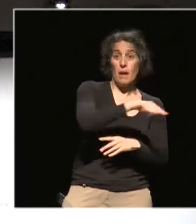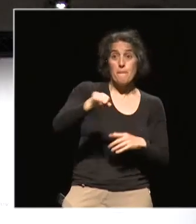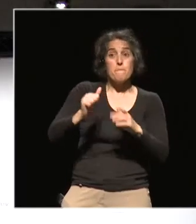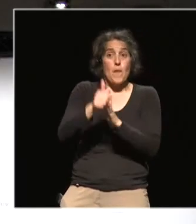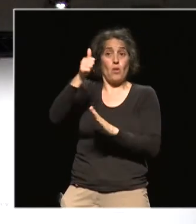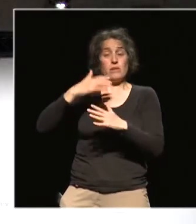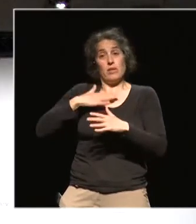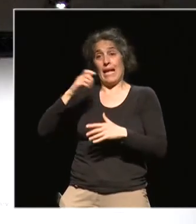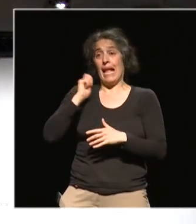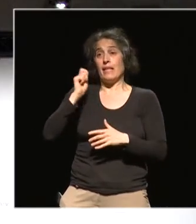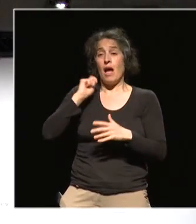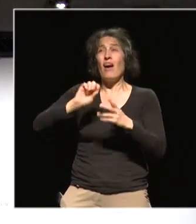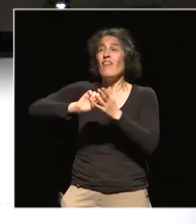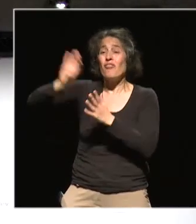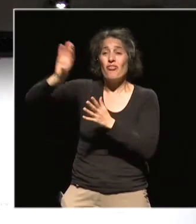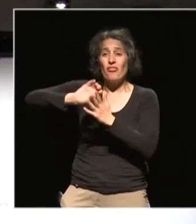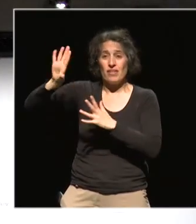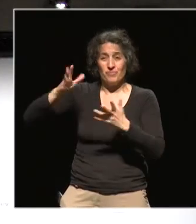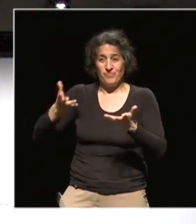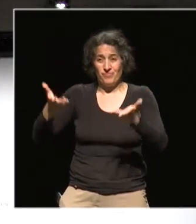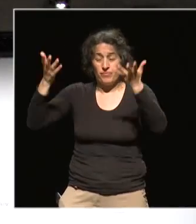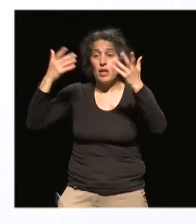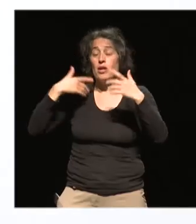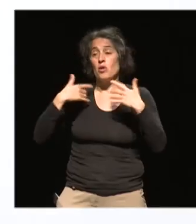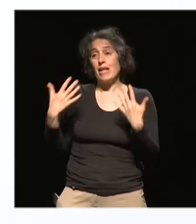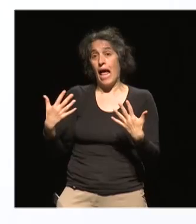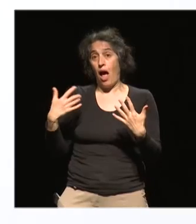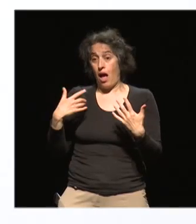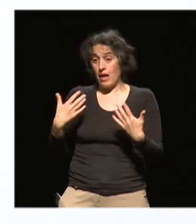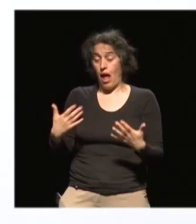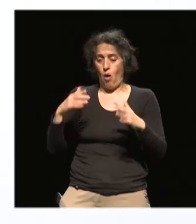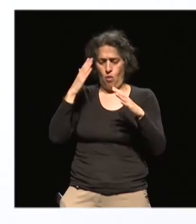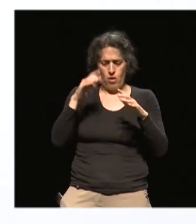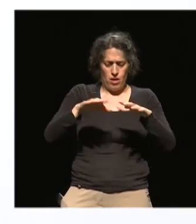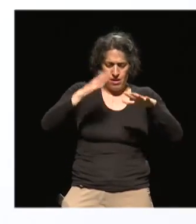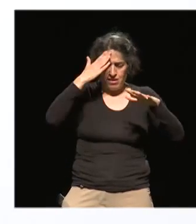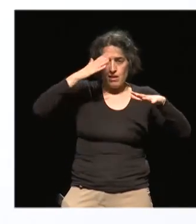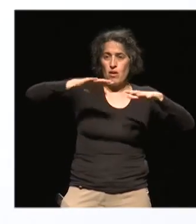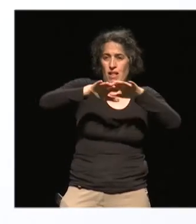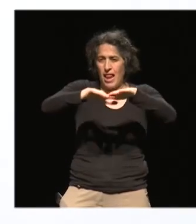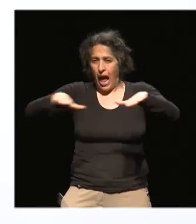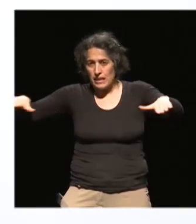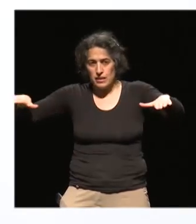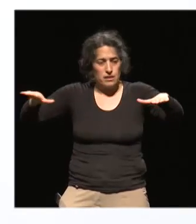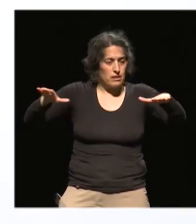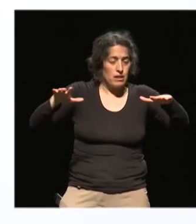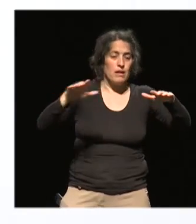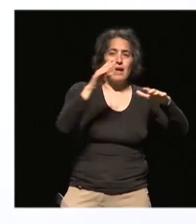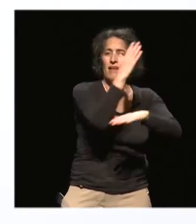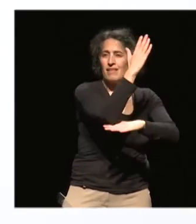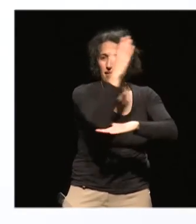to up the forest cover to 10% of the total aerial coverage and maintain it at that level at the very